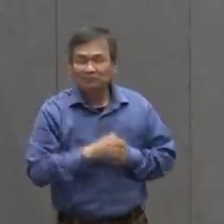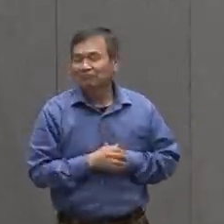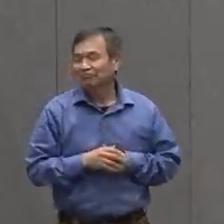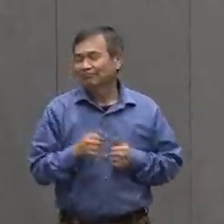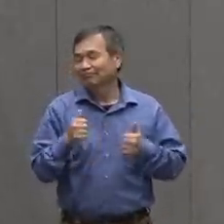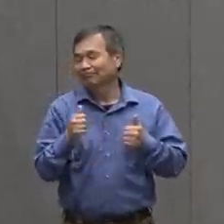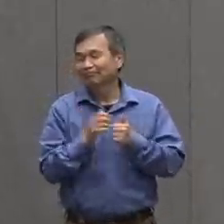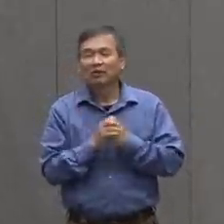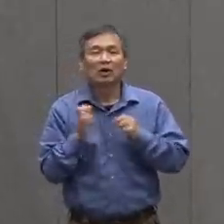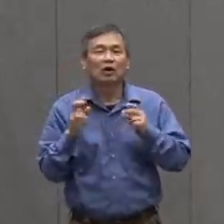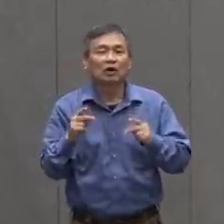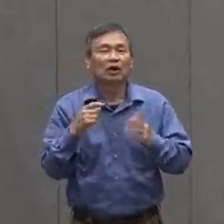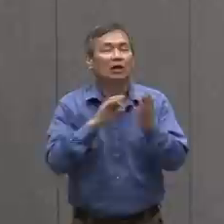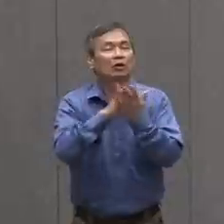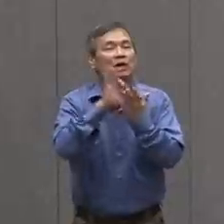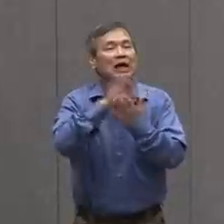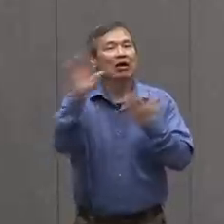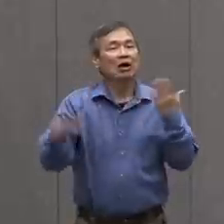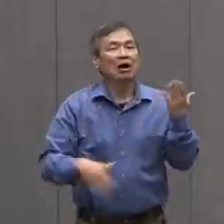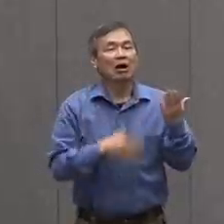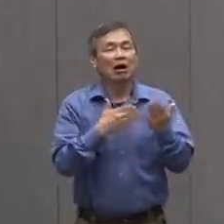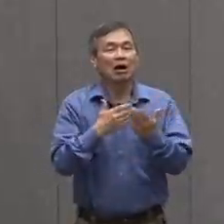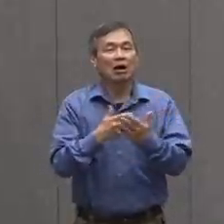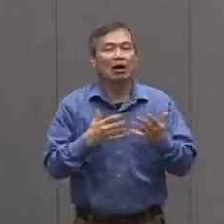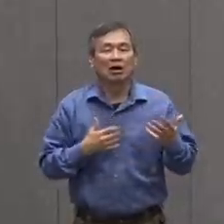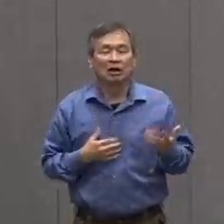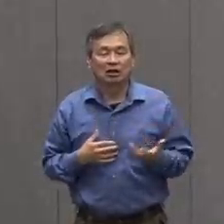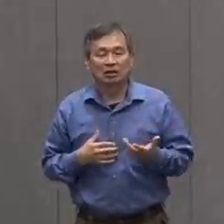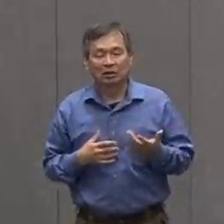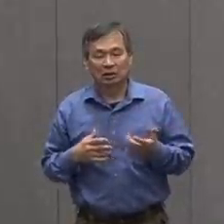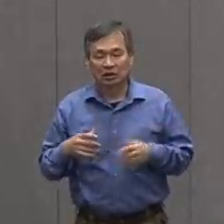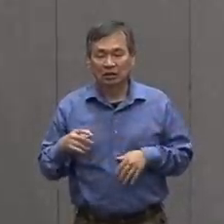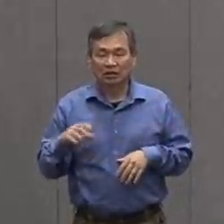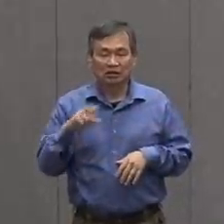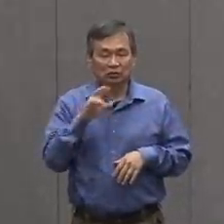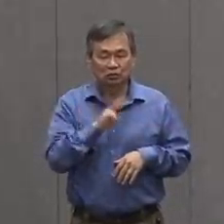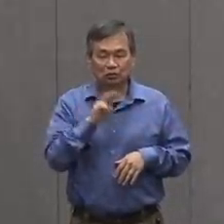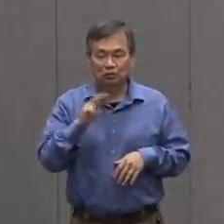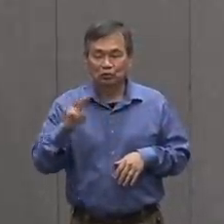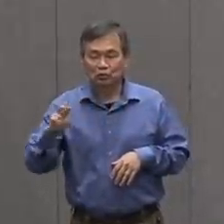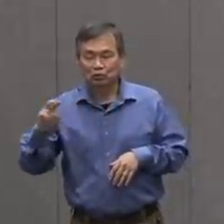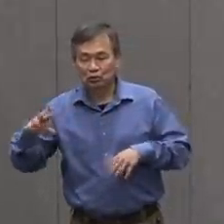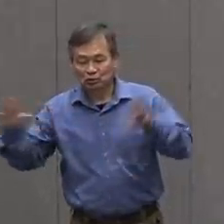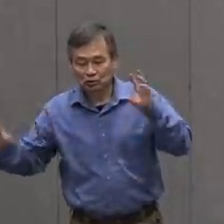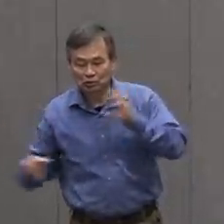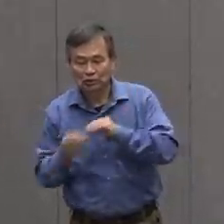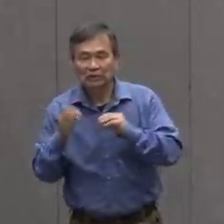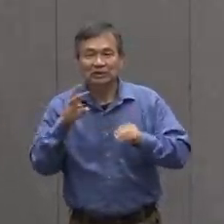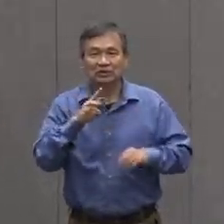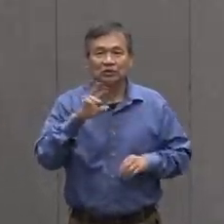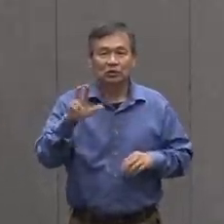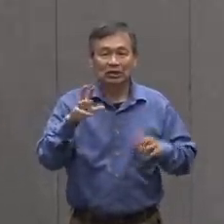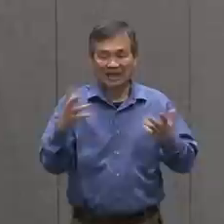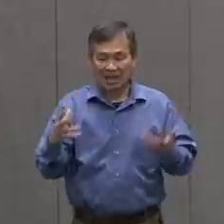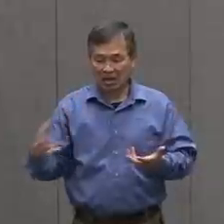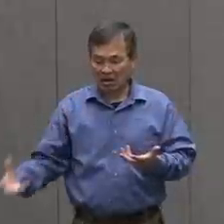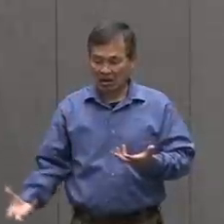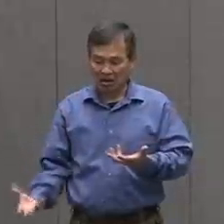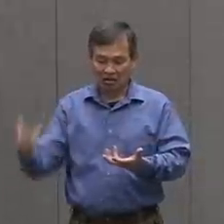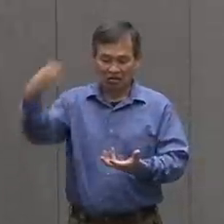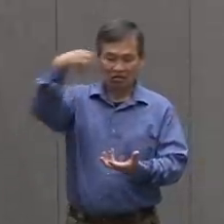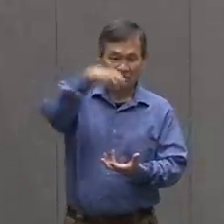Awesome. So we counted all of them by twos and we got 63. I'm gonna put them all back and I want us to practice counting